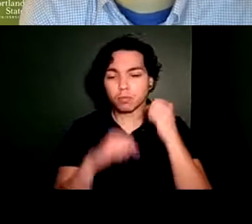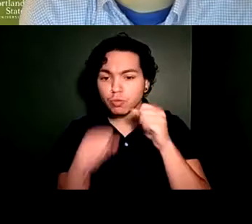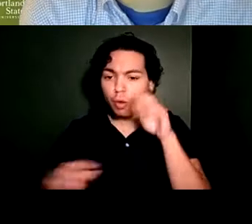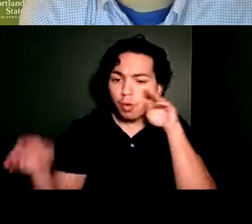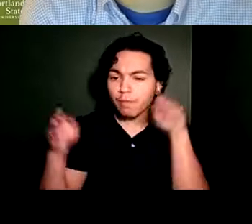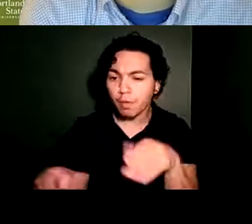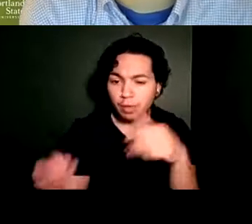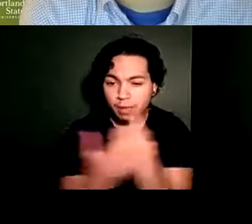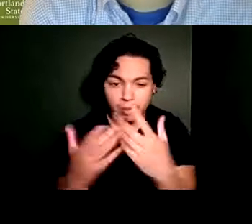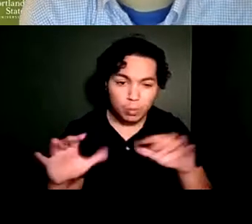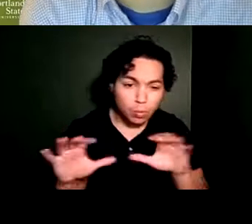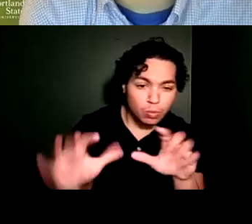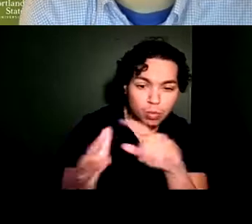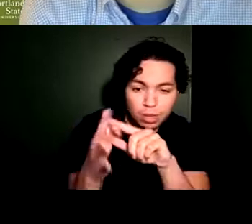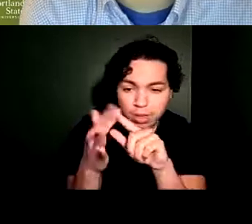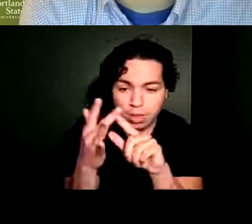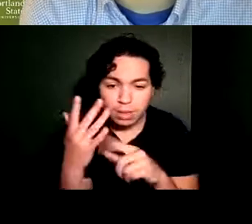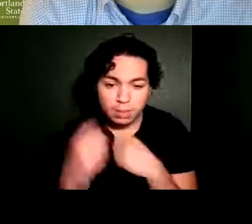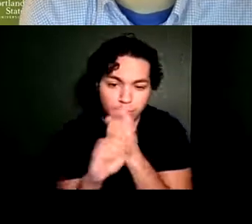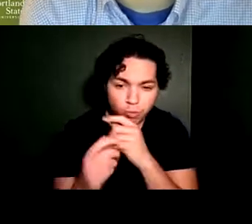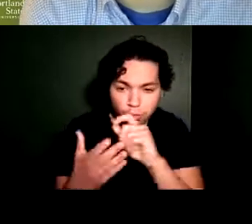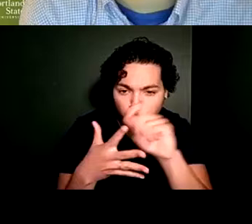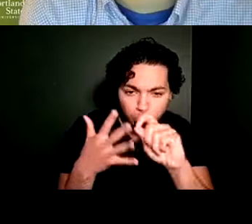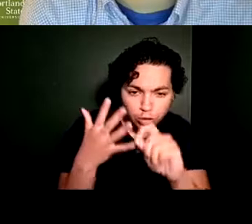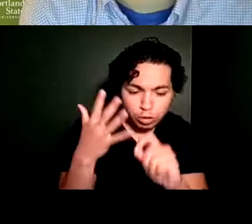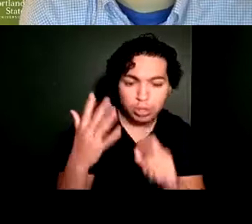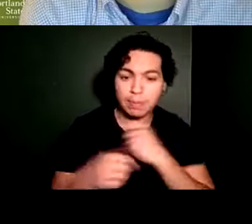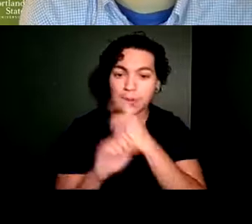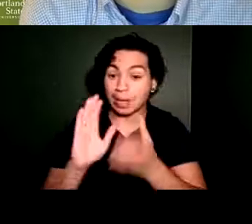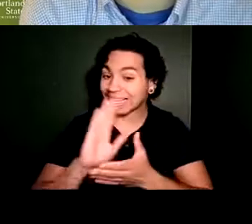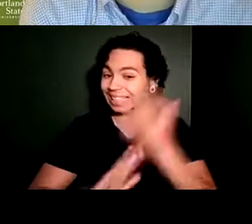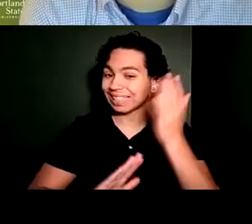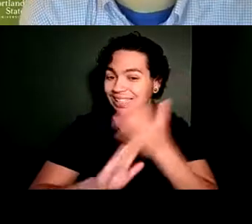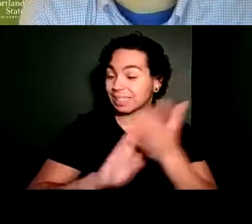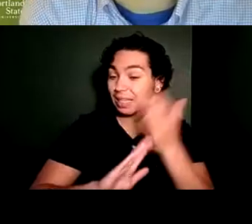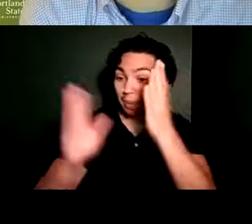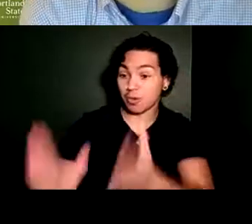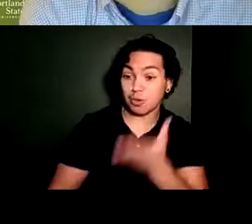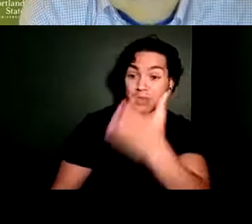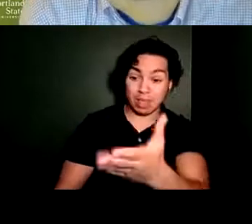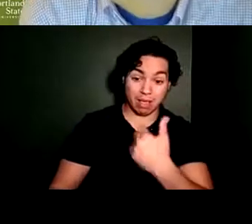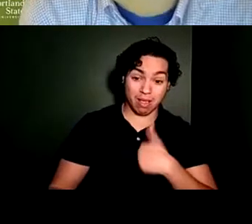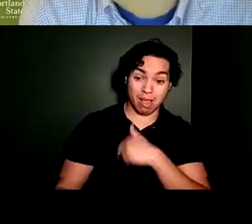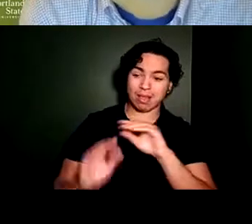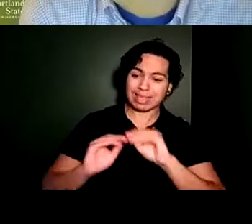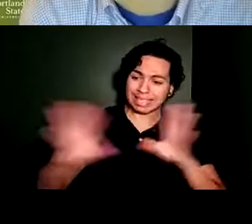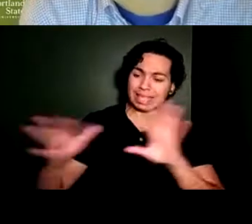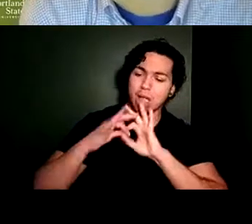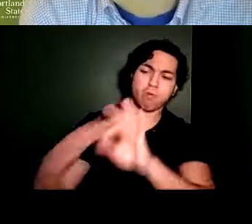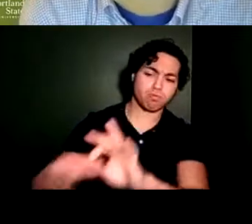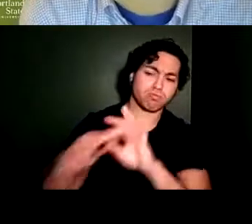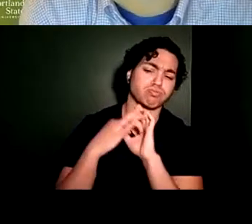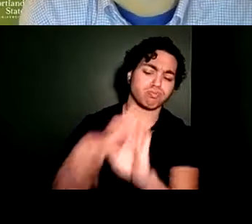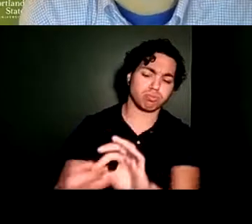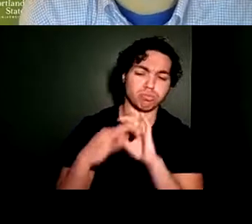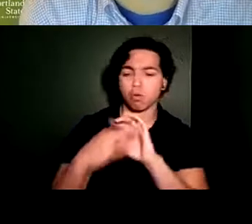doing was very important, and keeping a clear line of communication between the operator and the city was the best way forward. And when